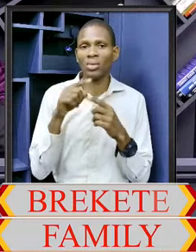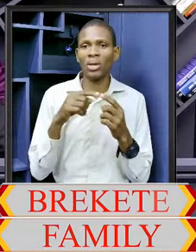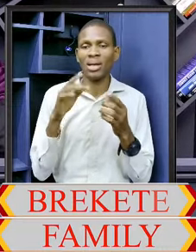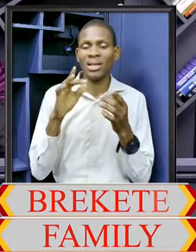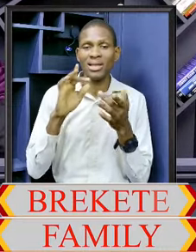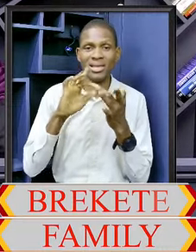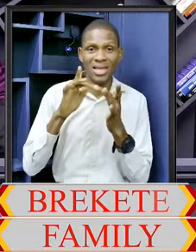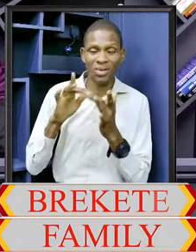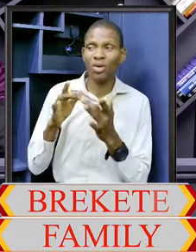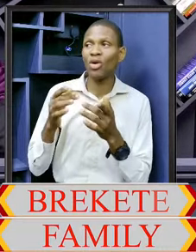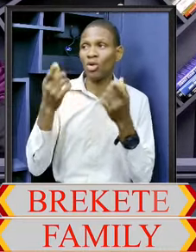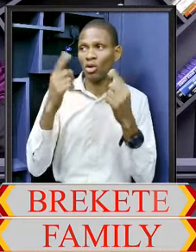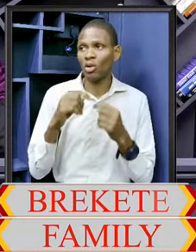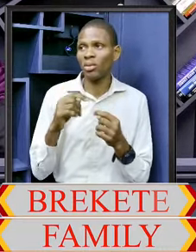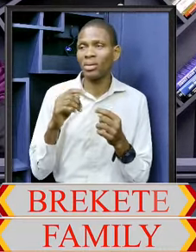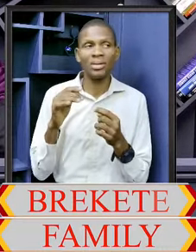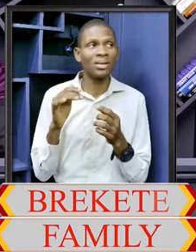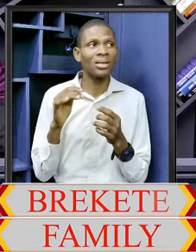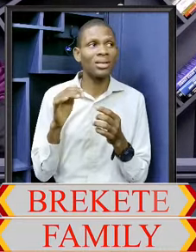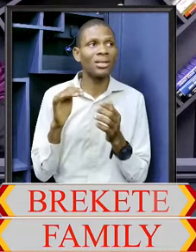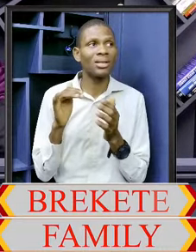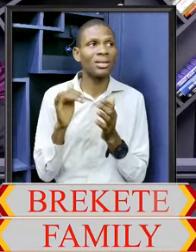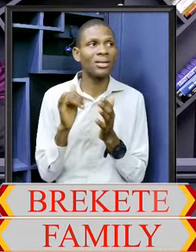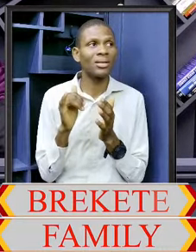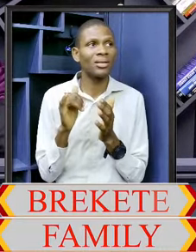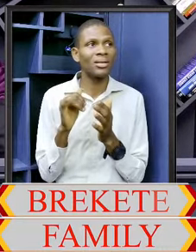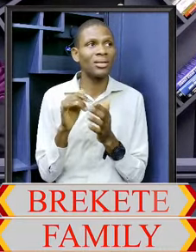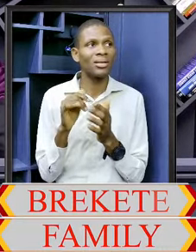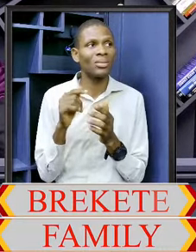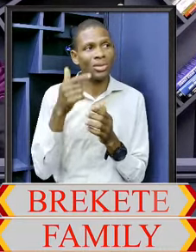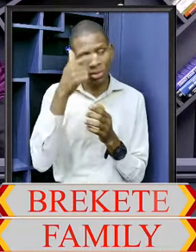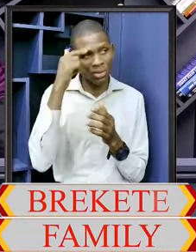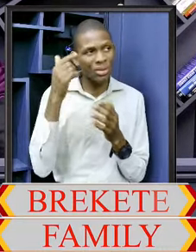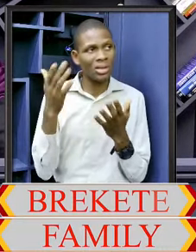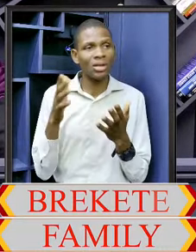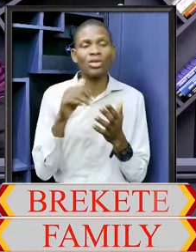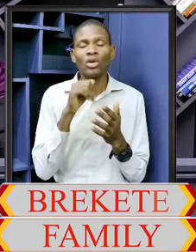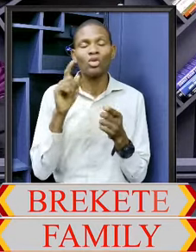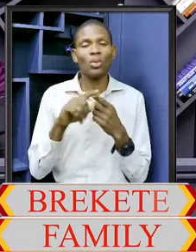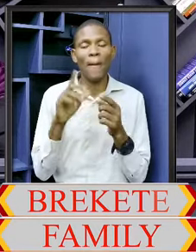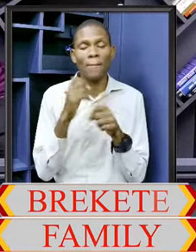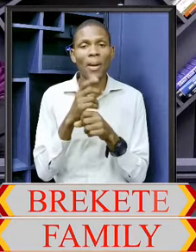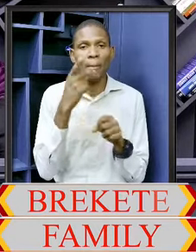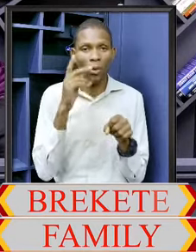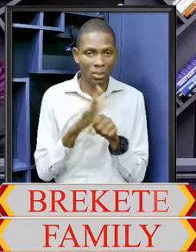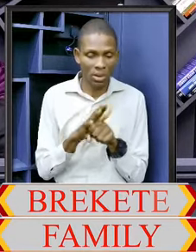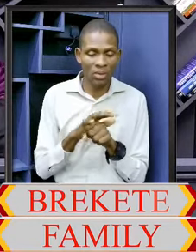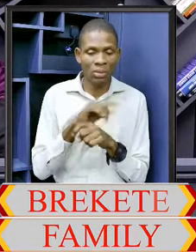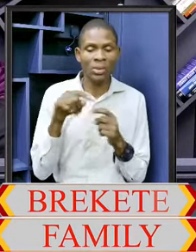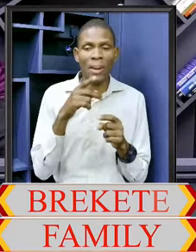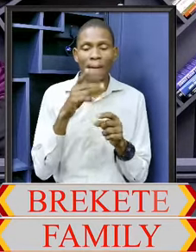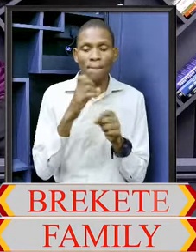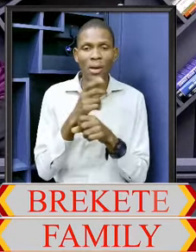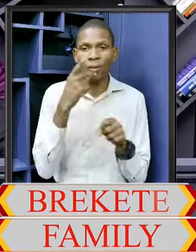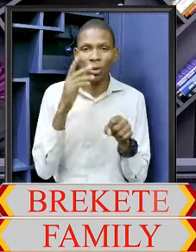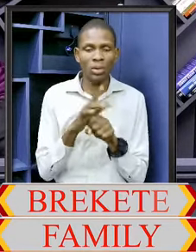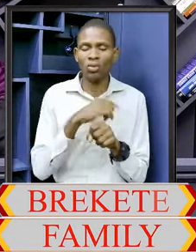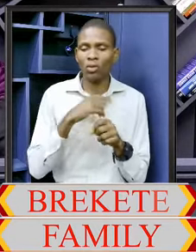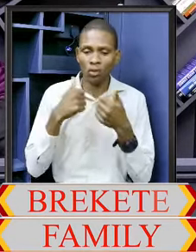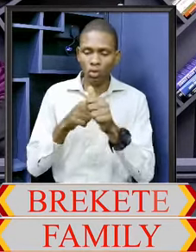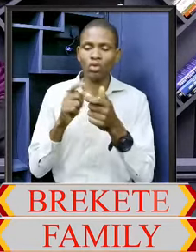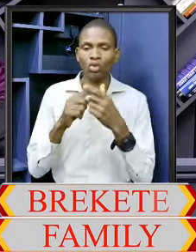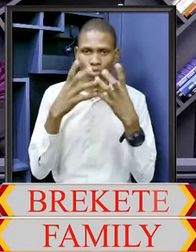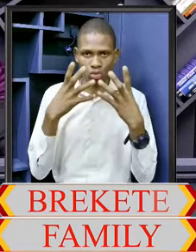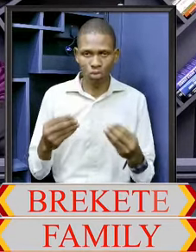come. Now that time, now how will they do I'm here? Yes. Because here, no be only to make promise. When we make promise, we they follow, make we find